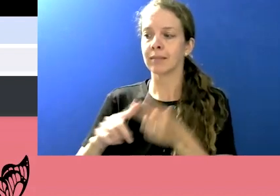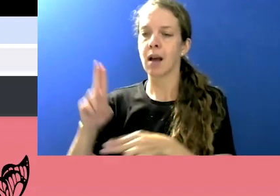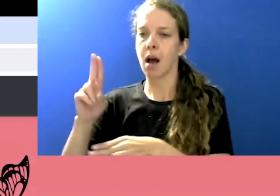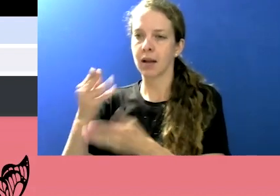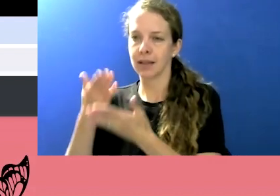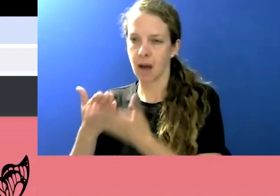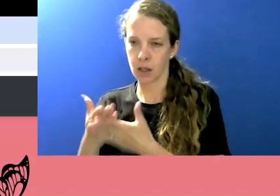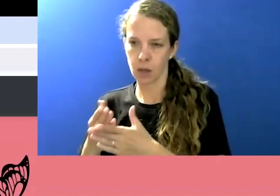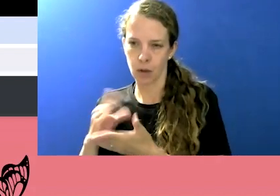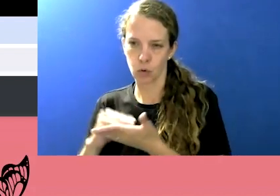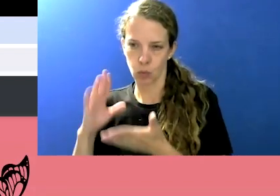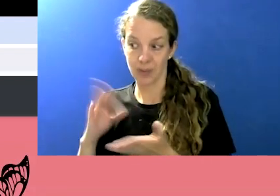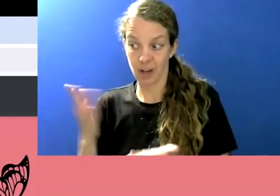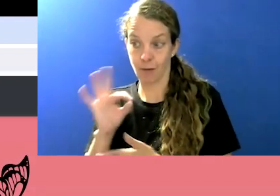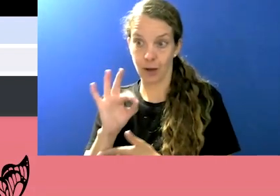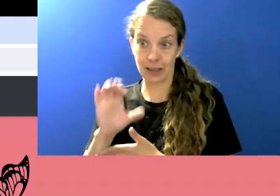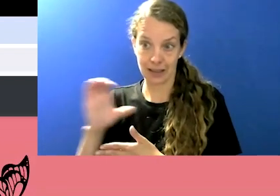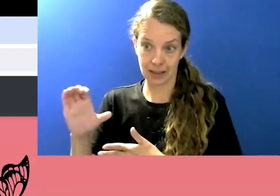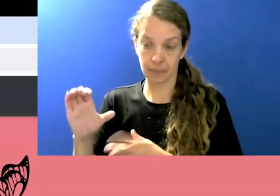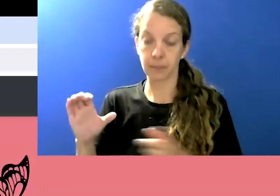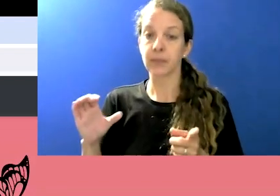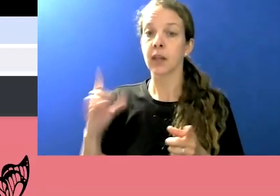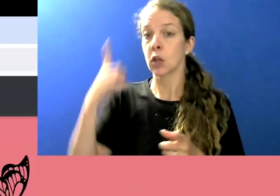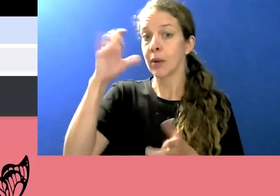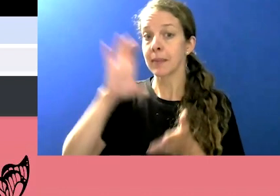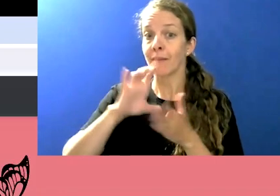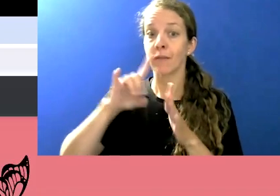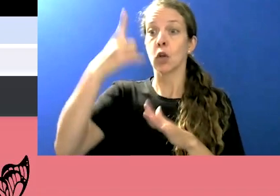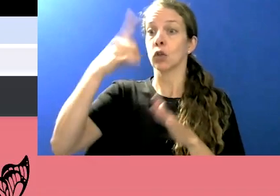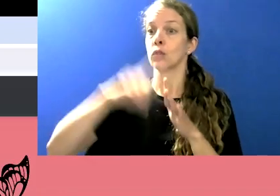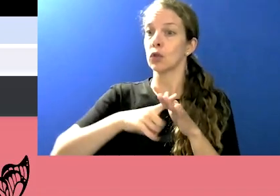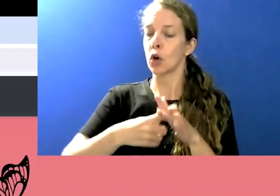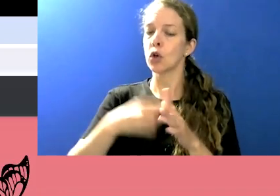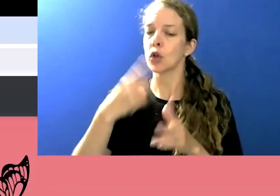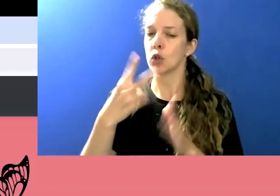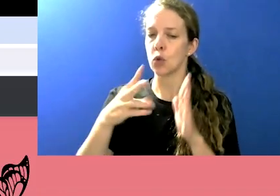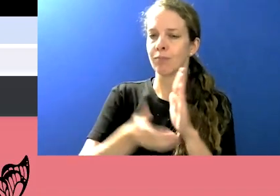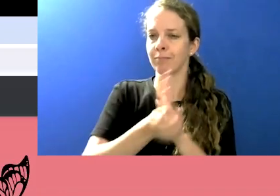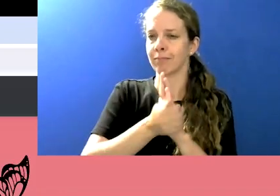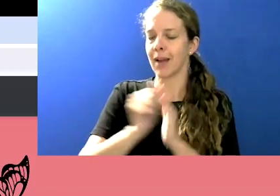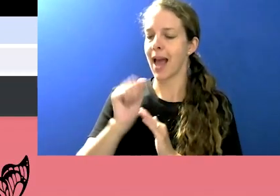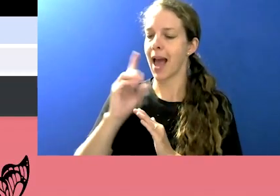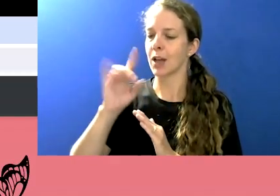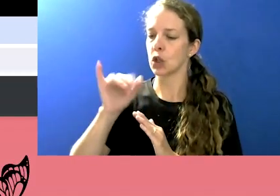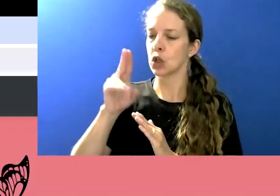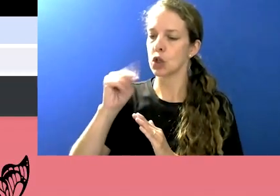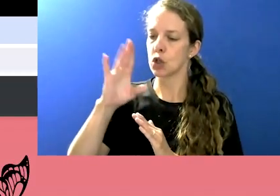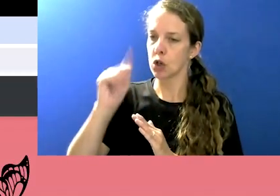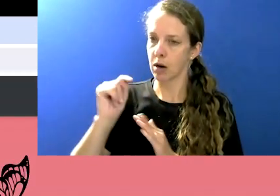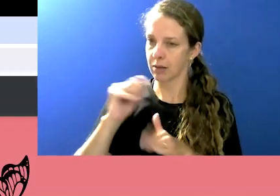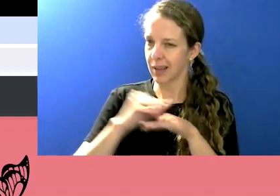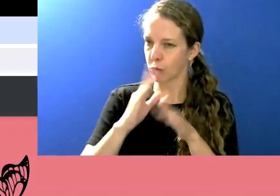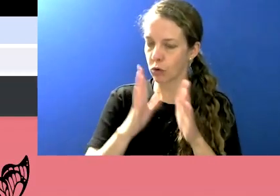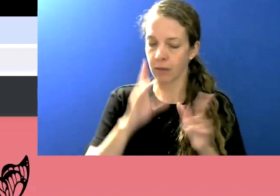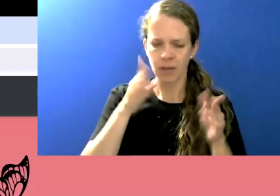students at Fresno City College. And the Dream Center first started with 2 adjunct counselors whose focus was to assist students